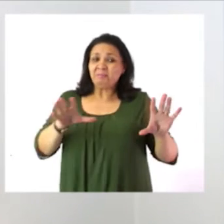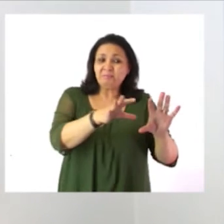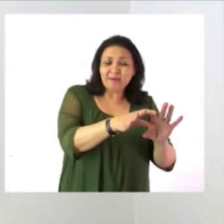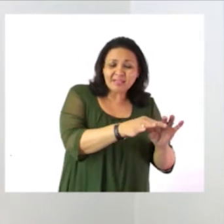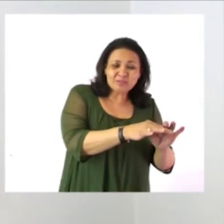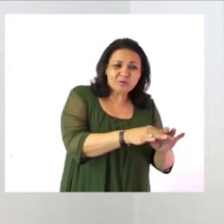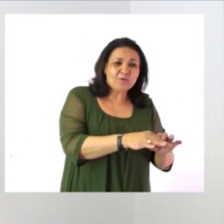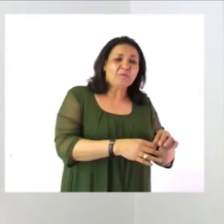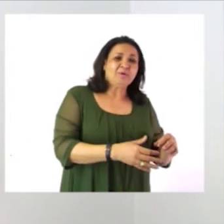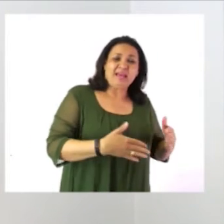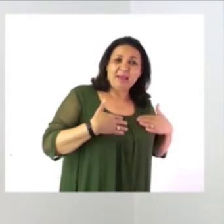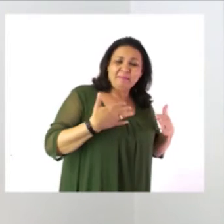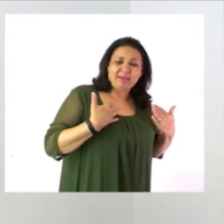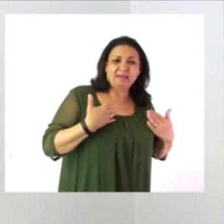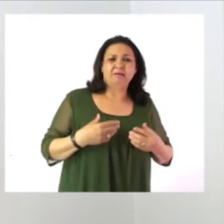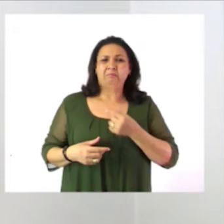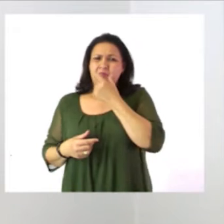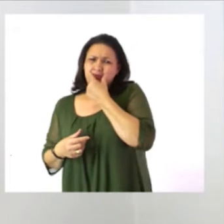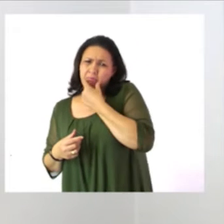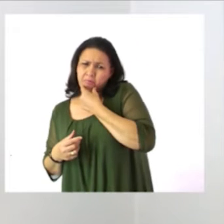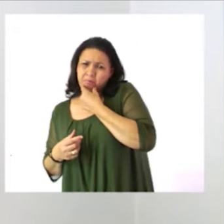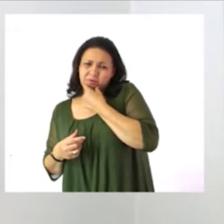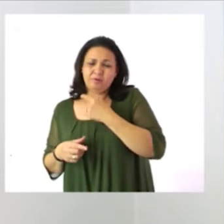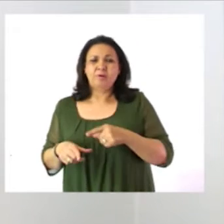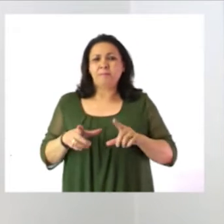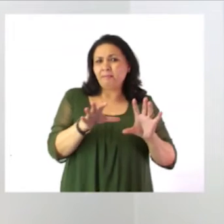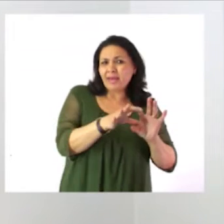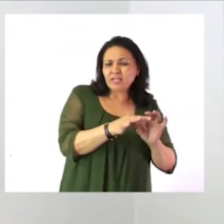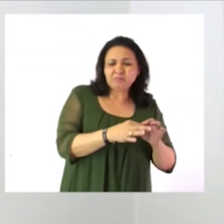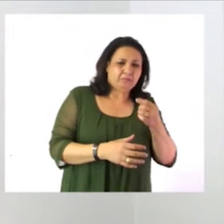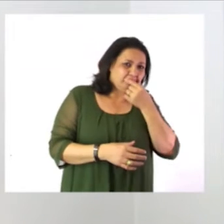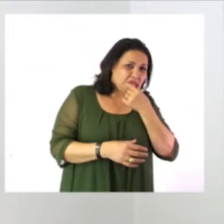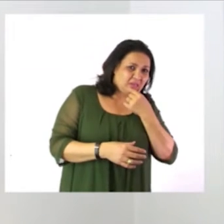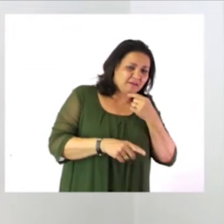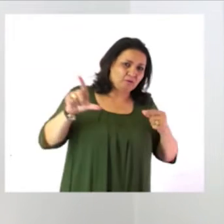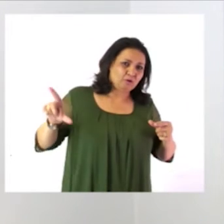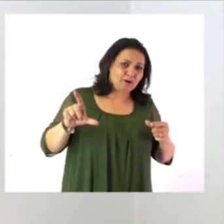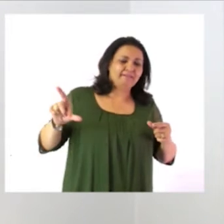the sad one to the other sad face at the other column.